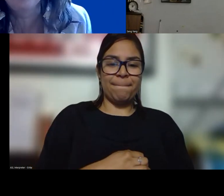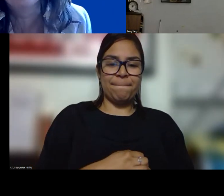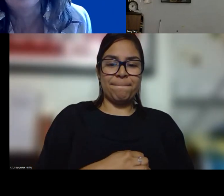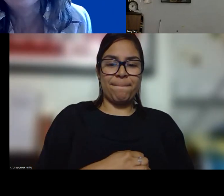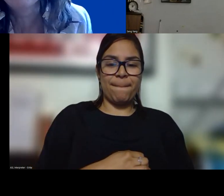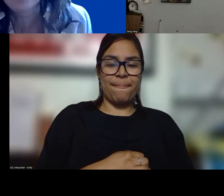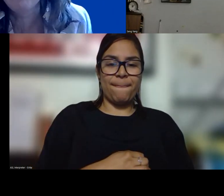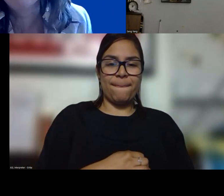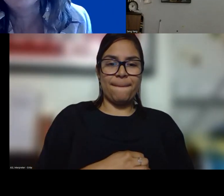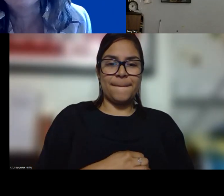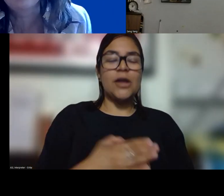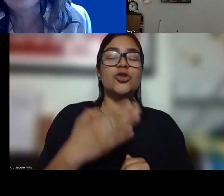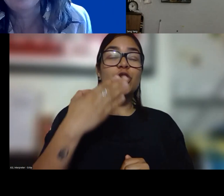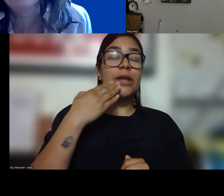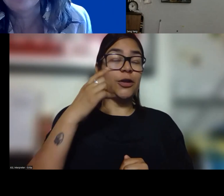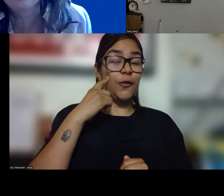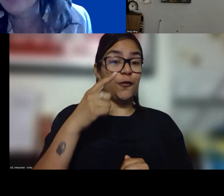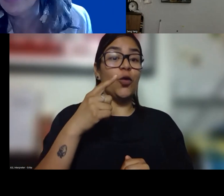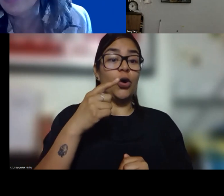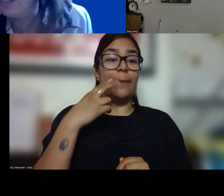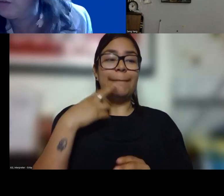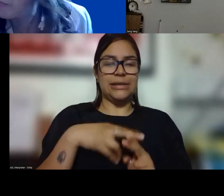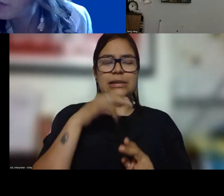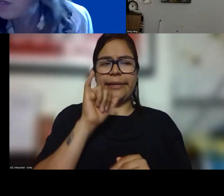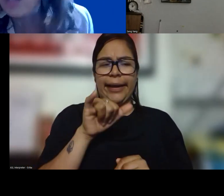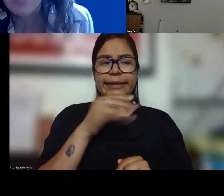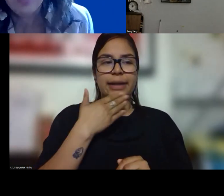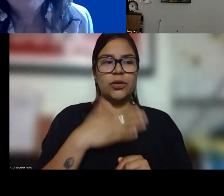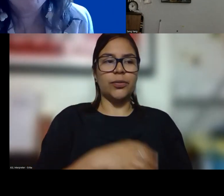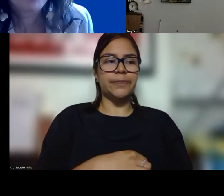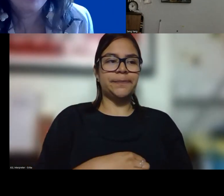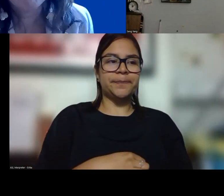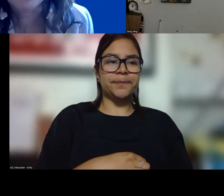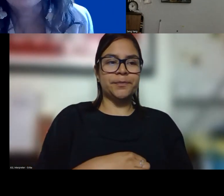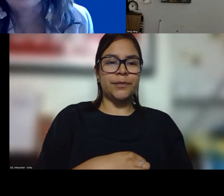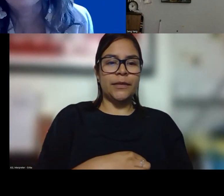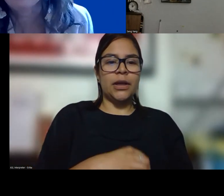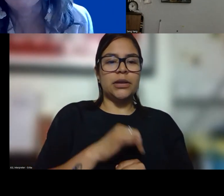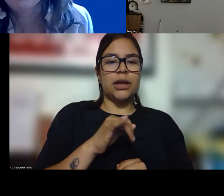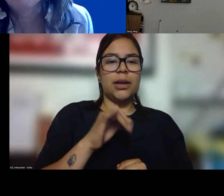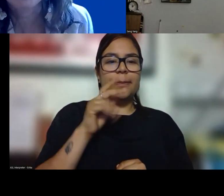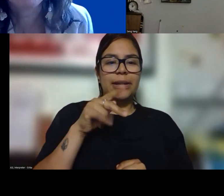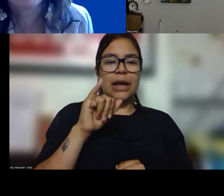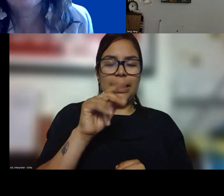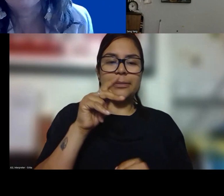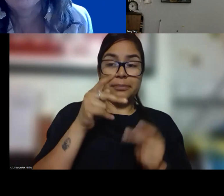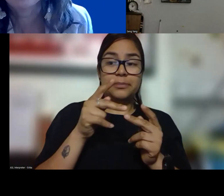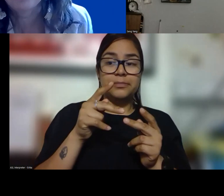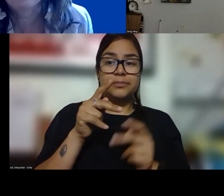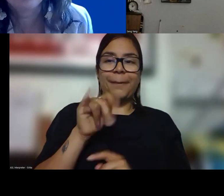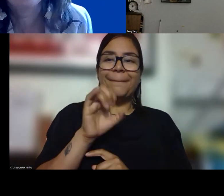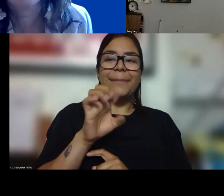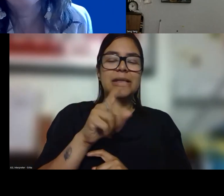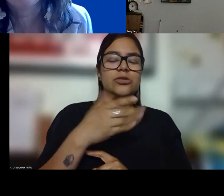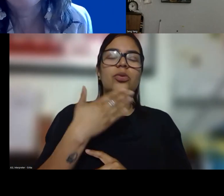honesty. And so thank you for raising that and elevating the PI piece. And so just wanted to acknowledge